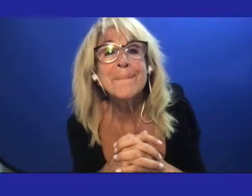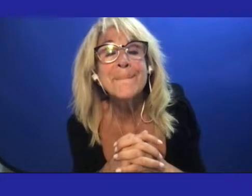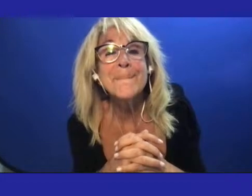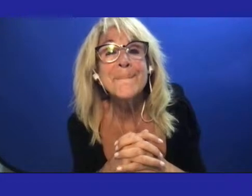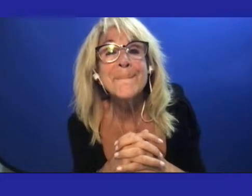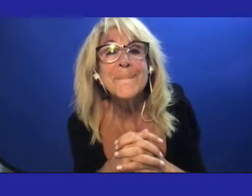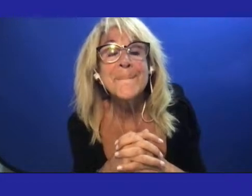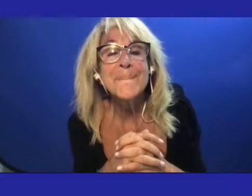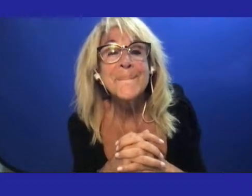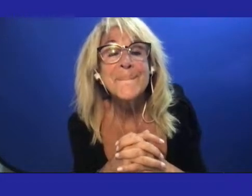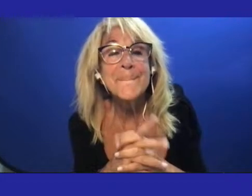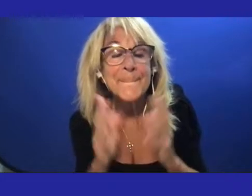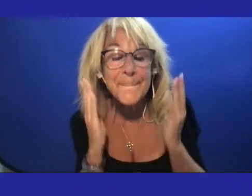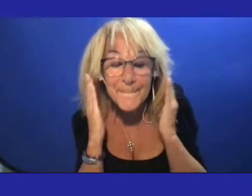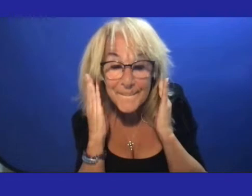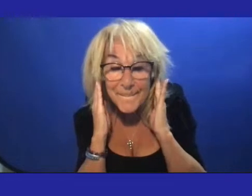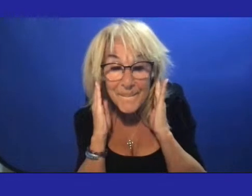know?